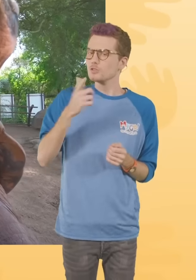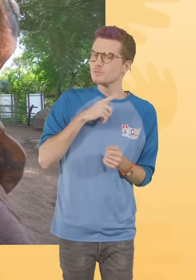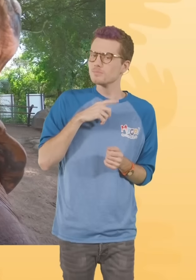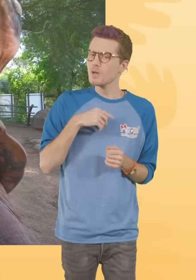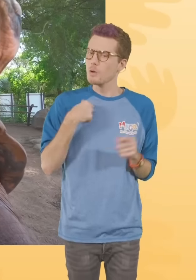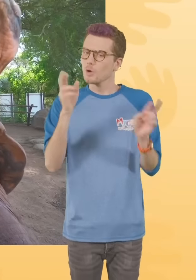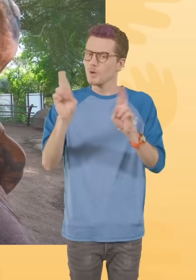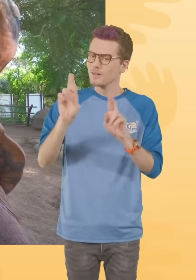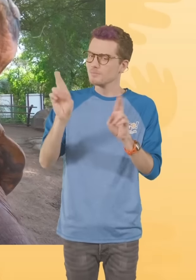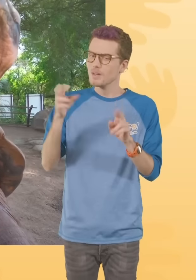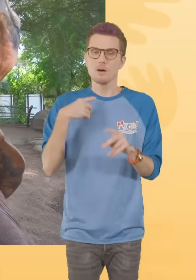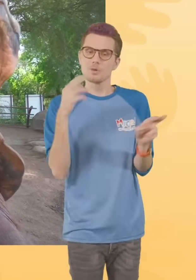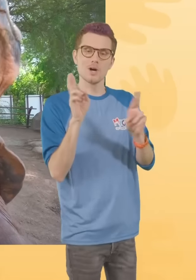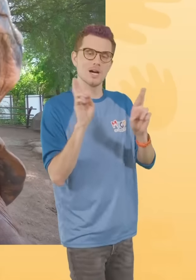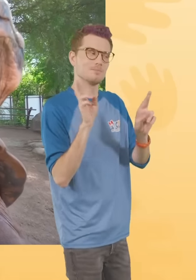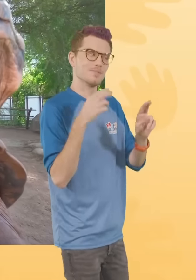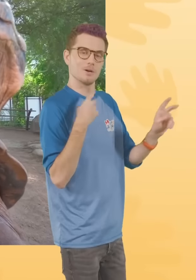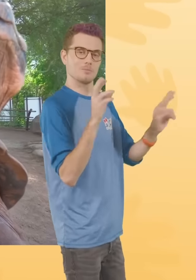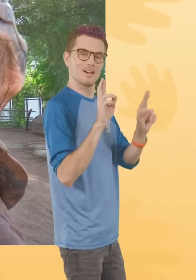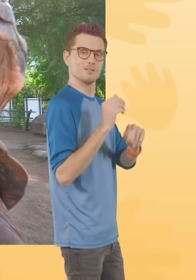Okay, my turn.